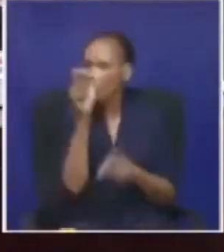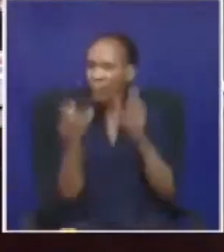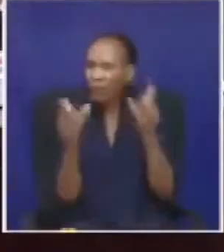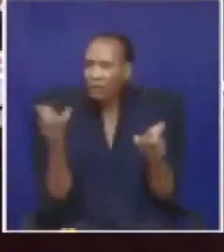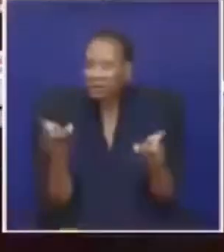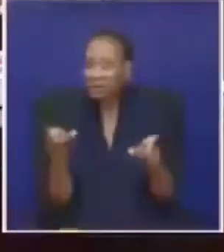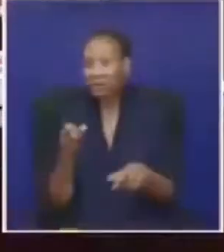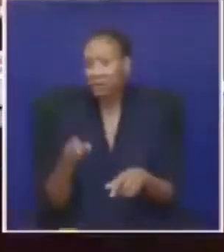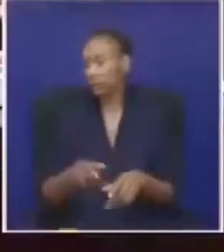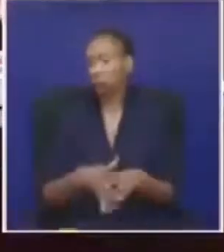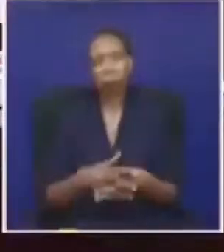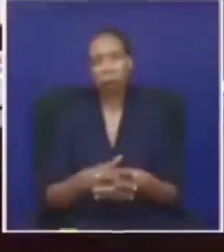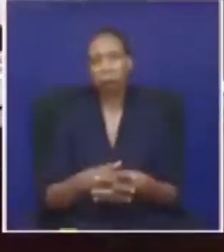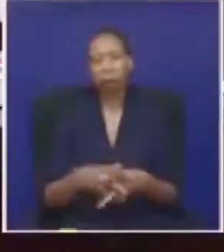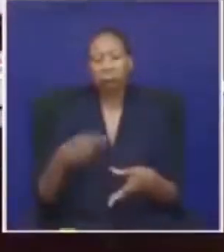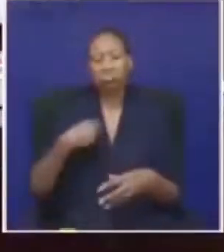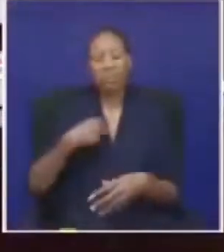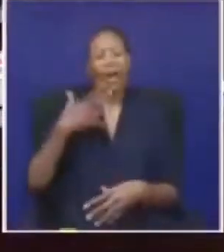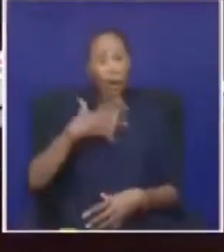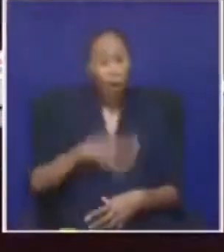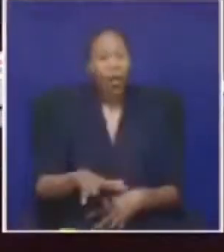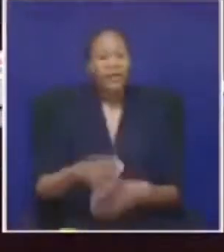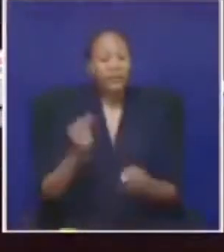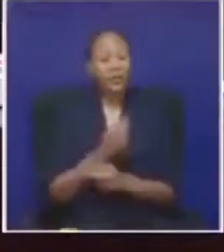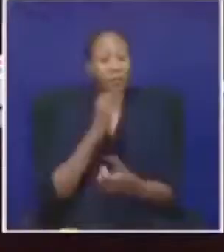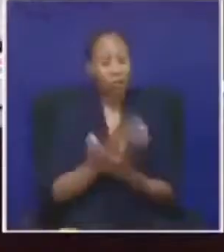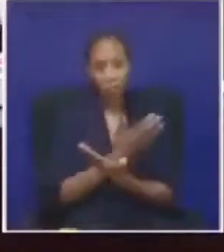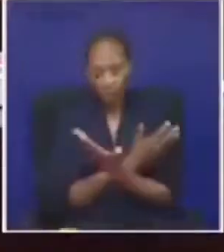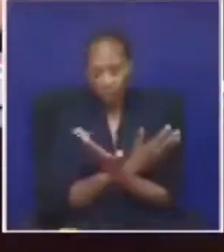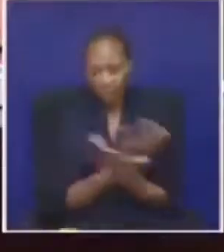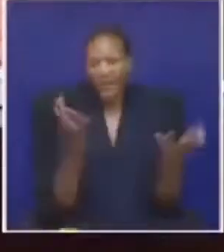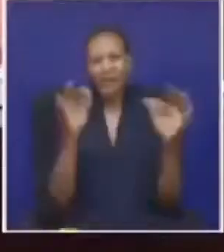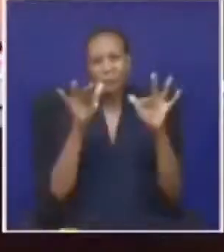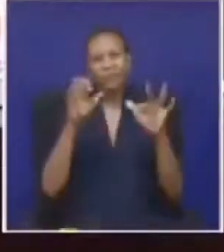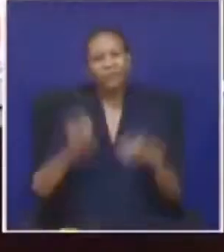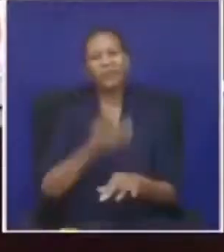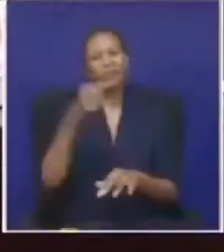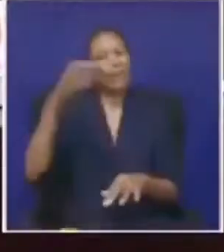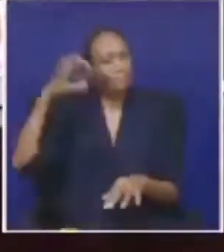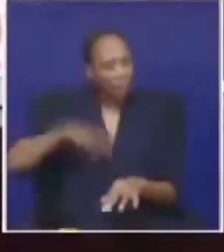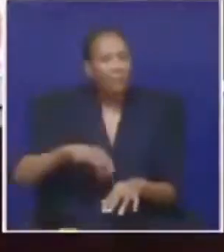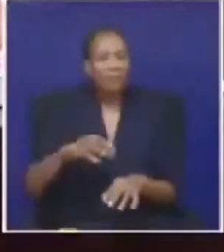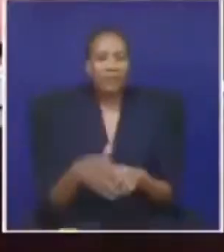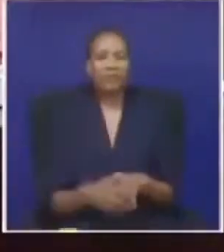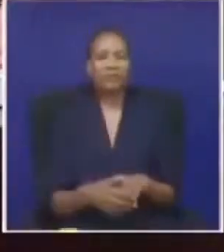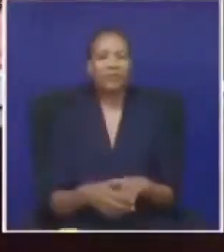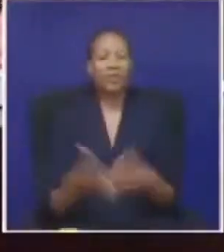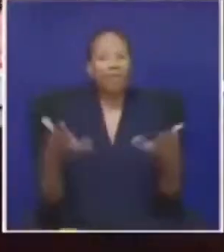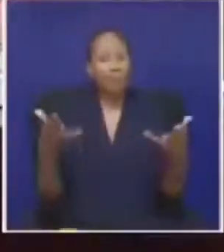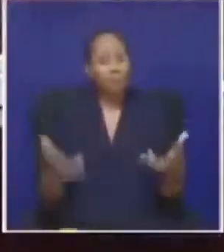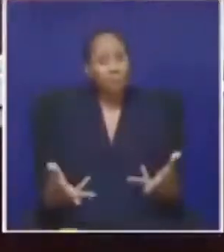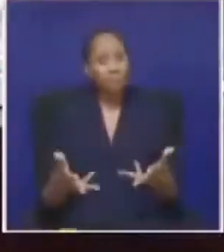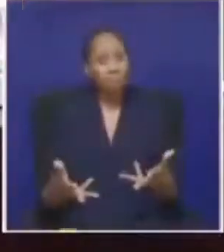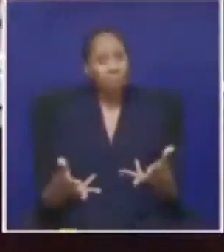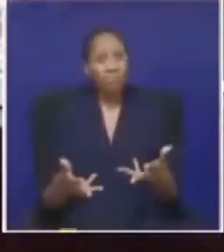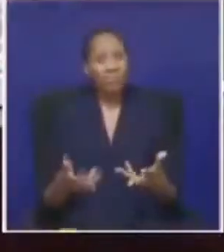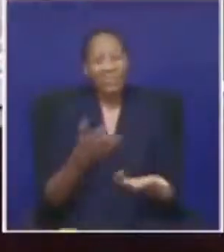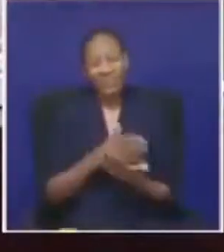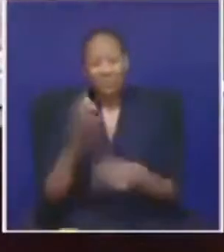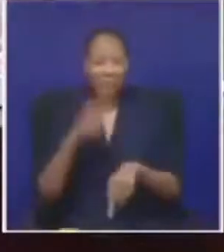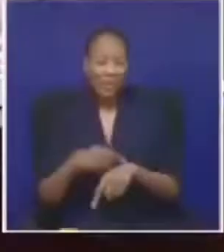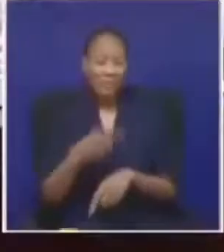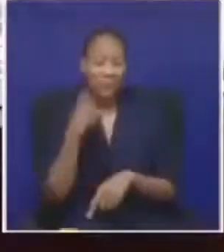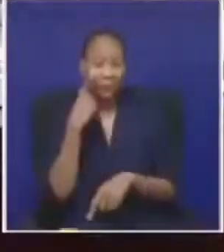you are saying. We want to benefit the majority of the people. And to the extent that there may be